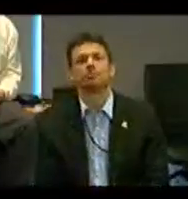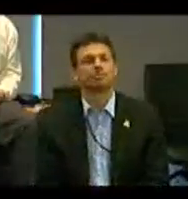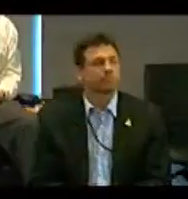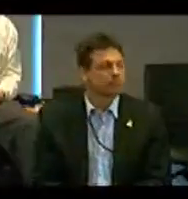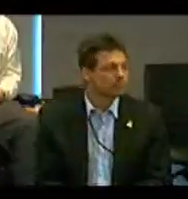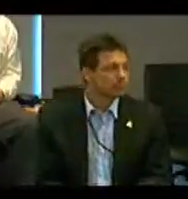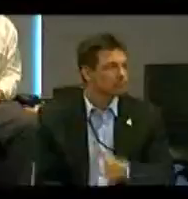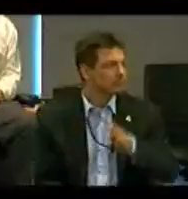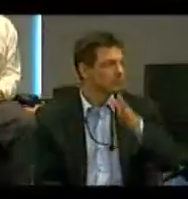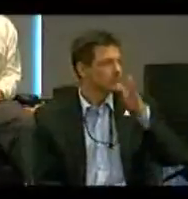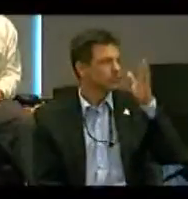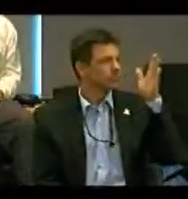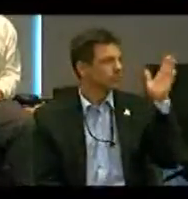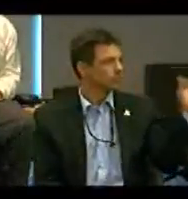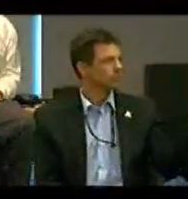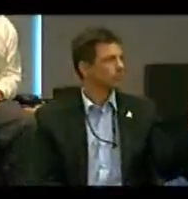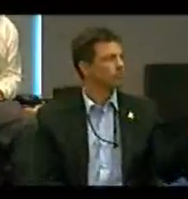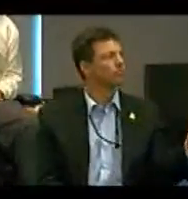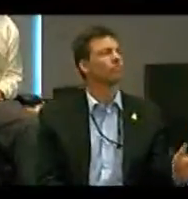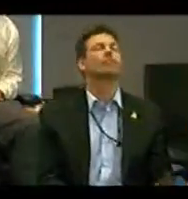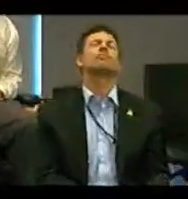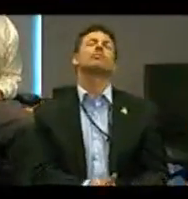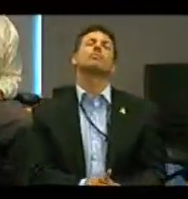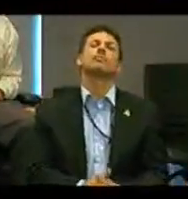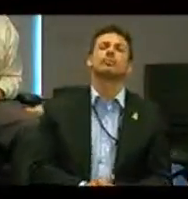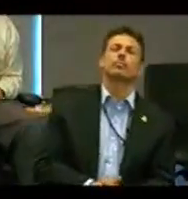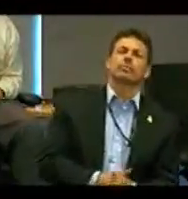Commissioner Clyde. Thank you, Madam Chair.